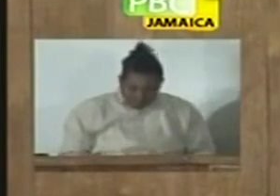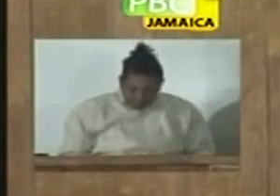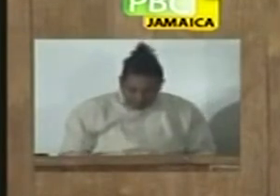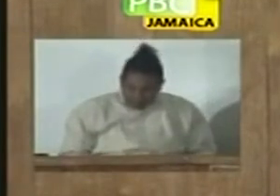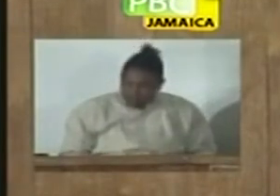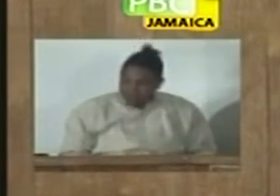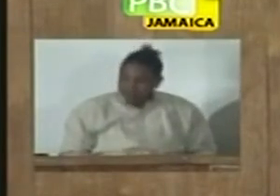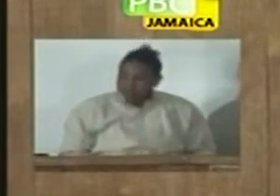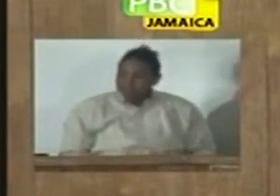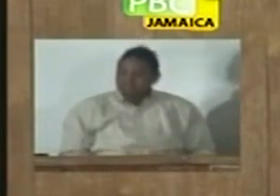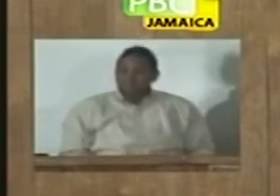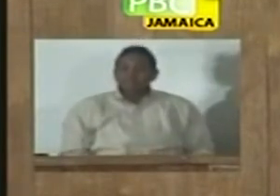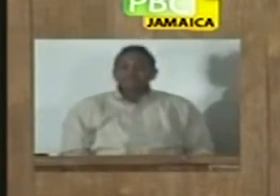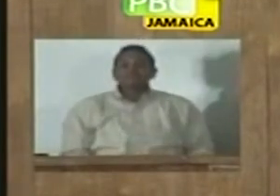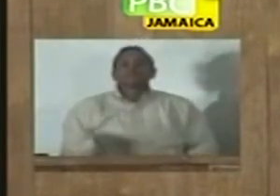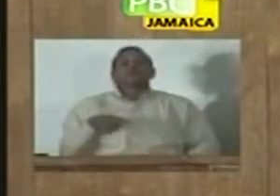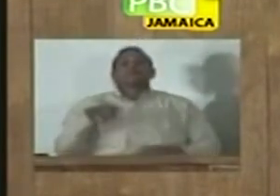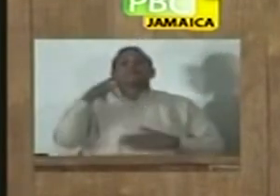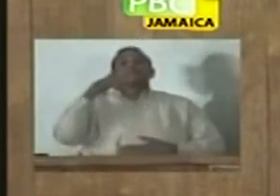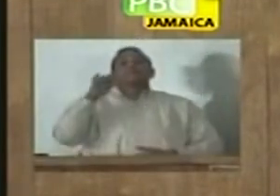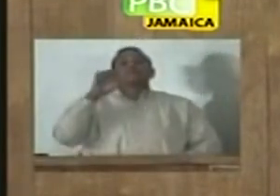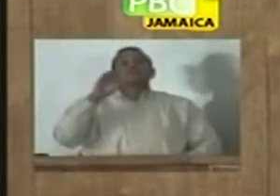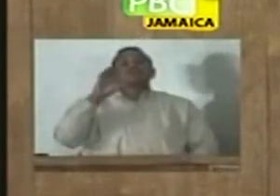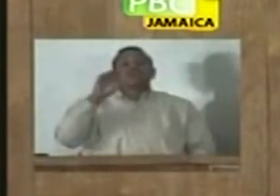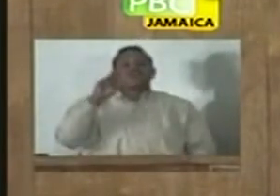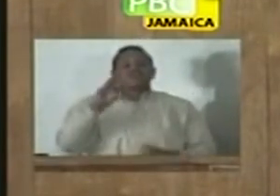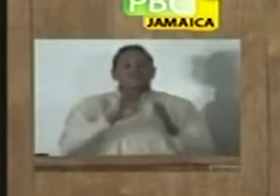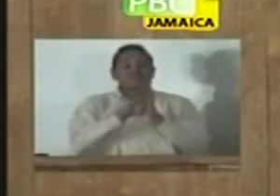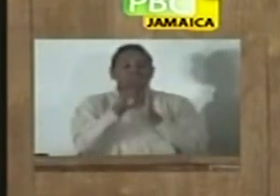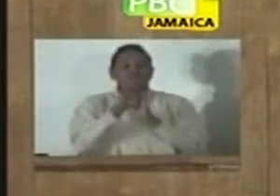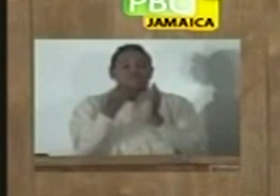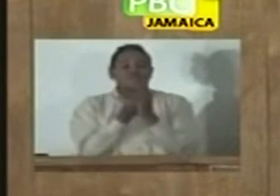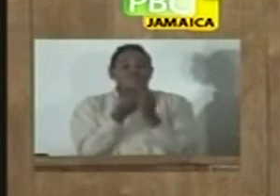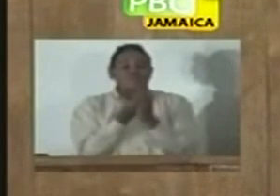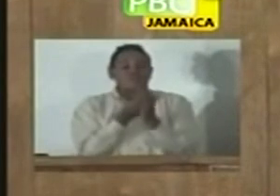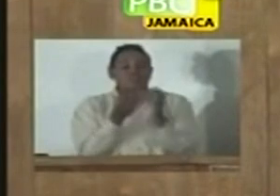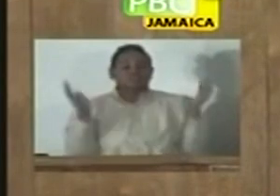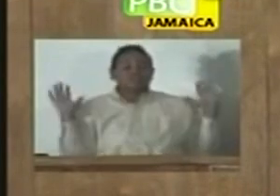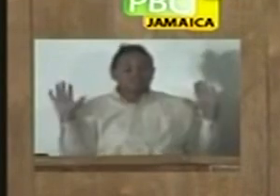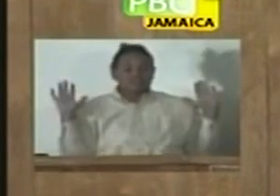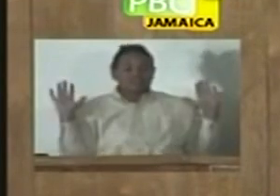President, this Petrocarib Development Fund,